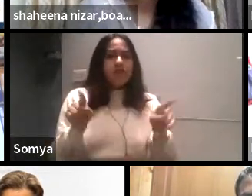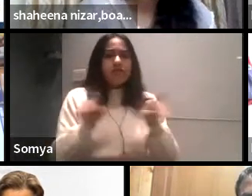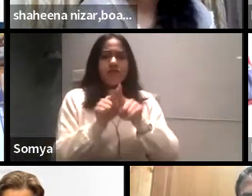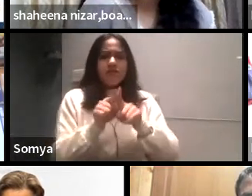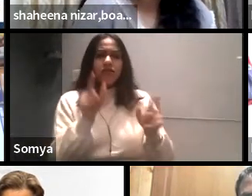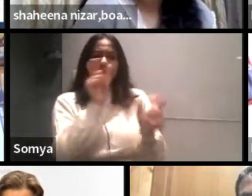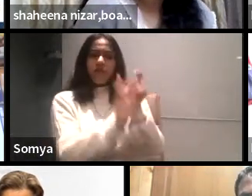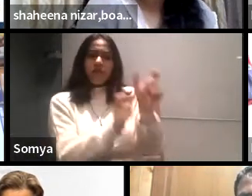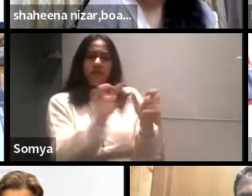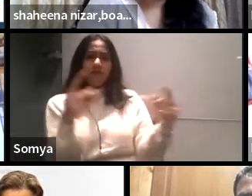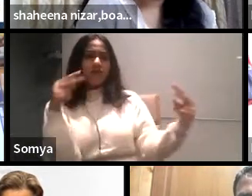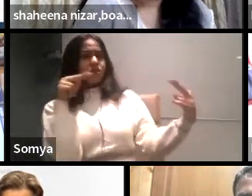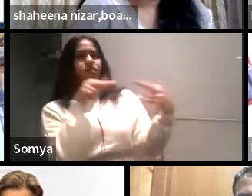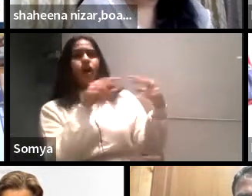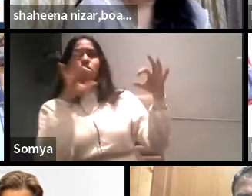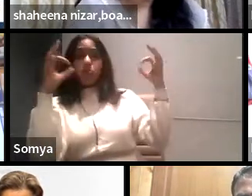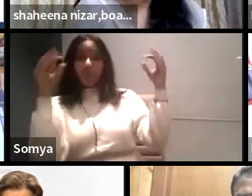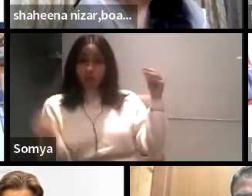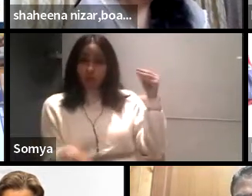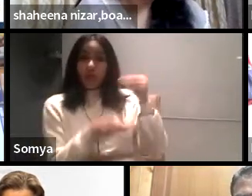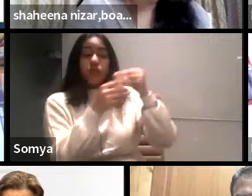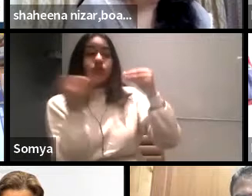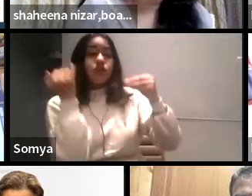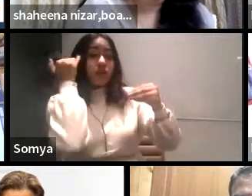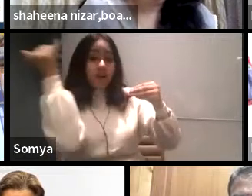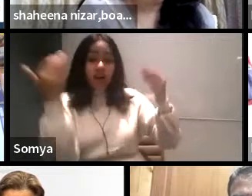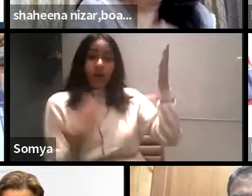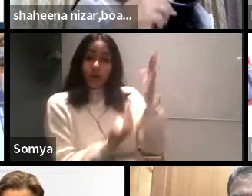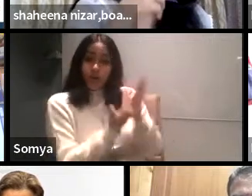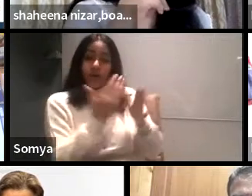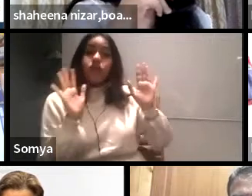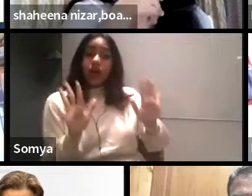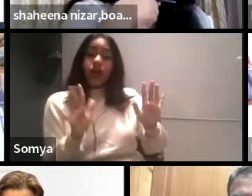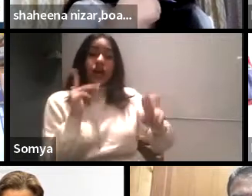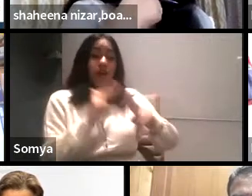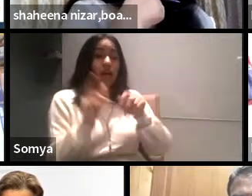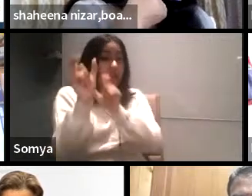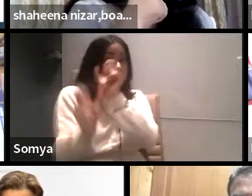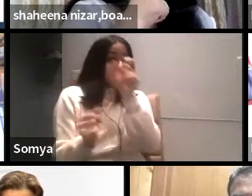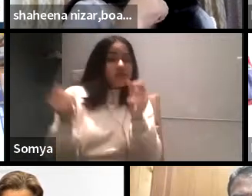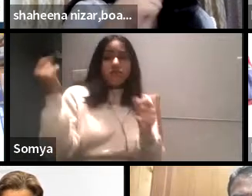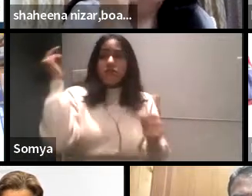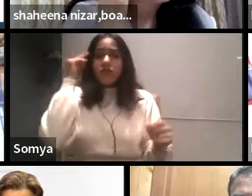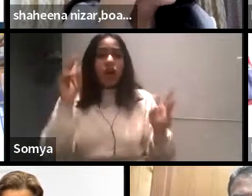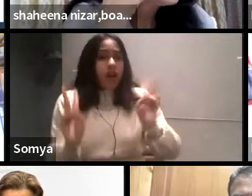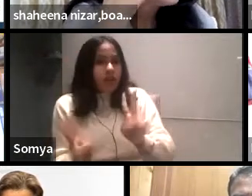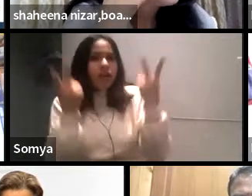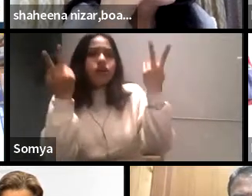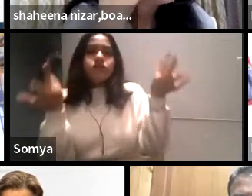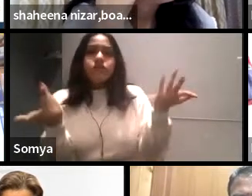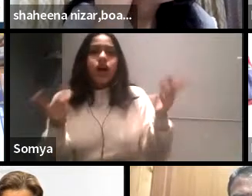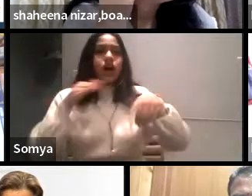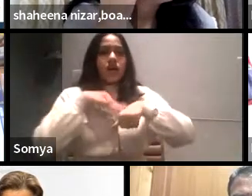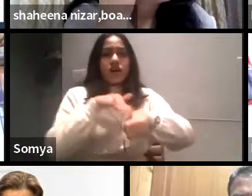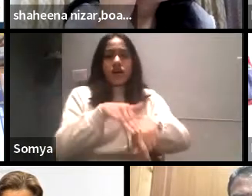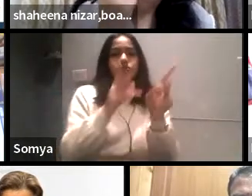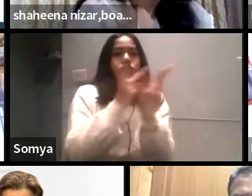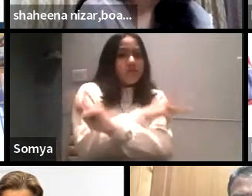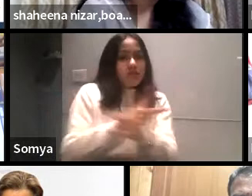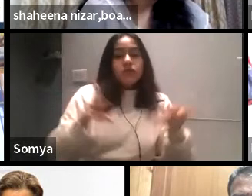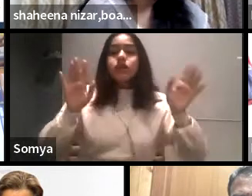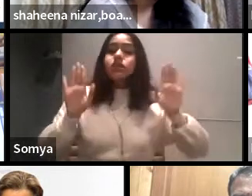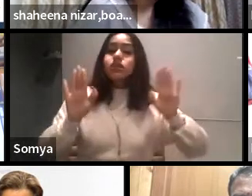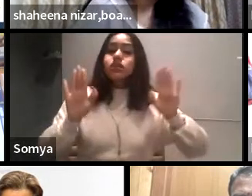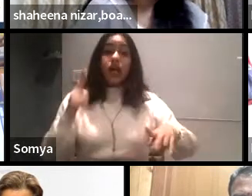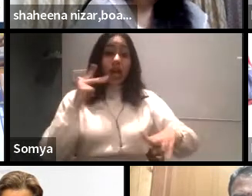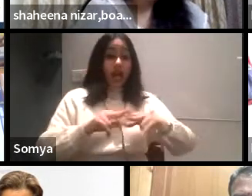of people are more creative, are more innovative. If you employ people who think differently and bring different lived experiences, then you have